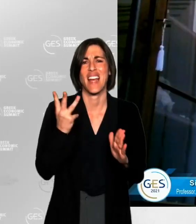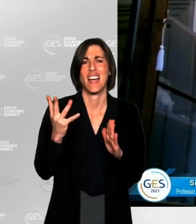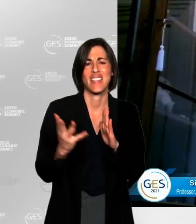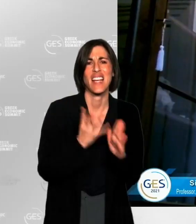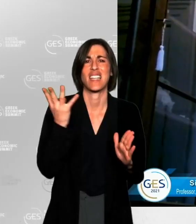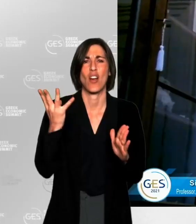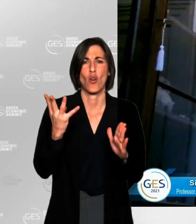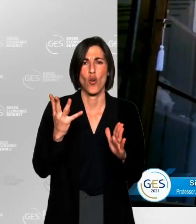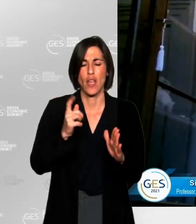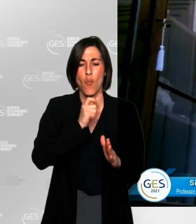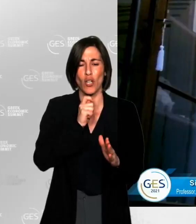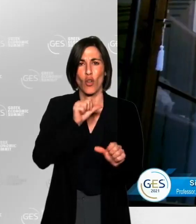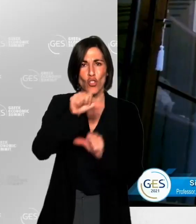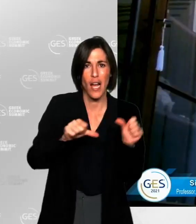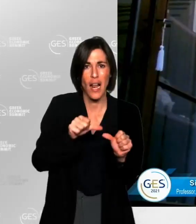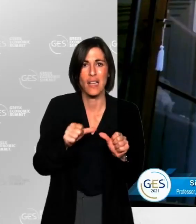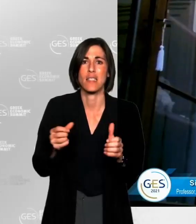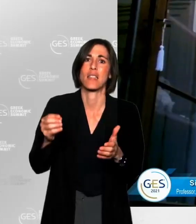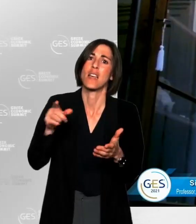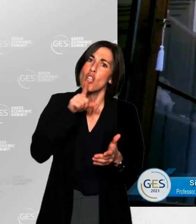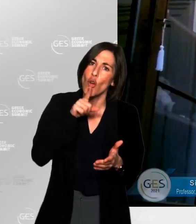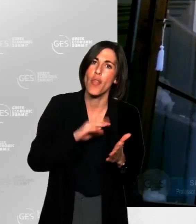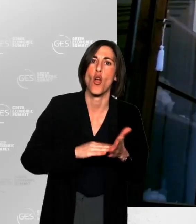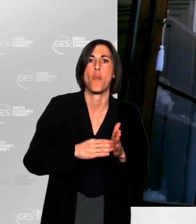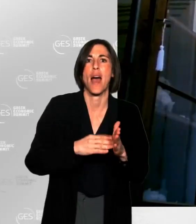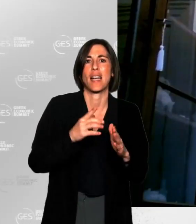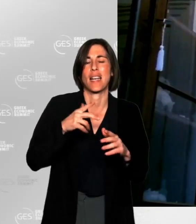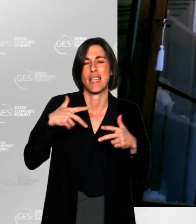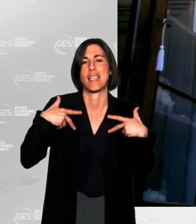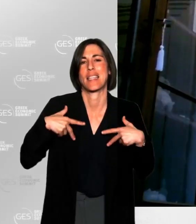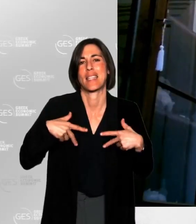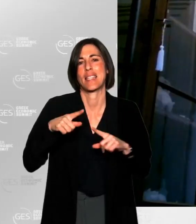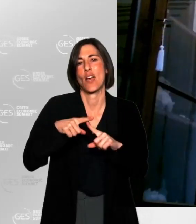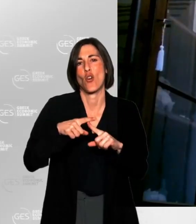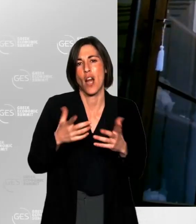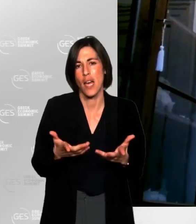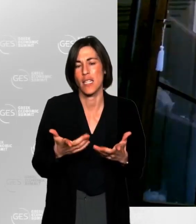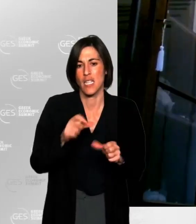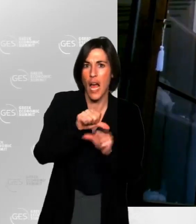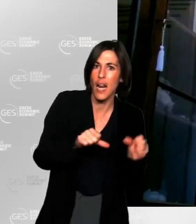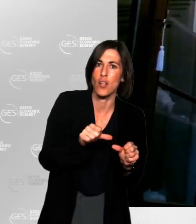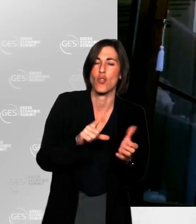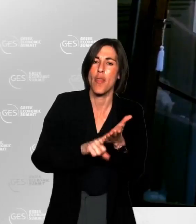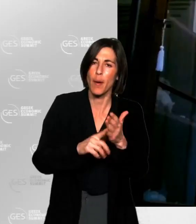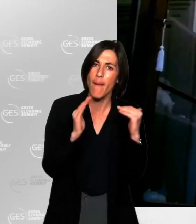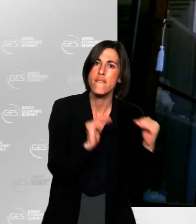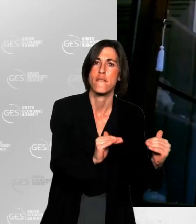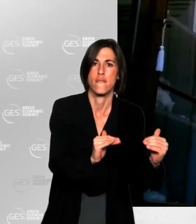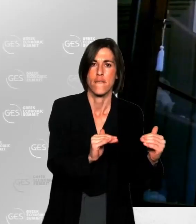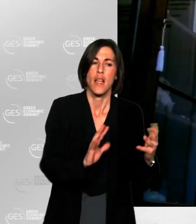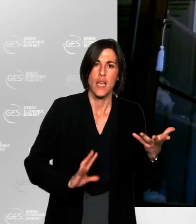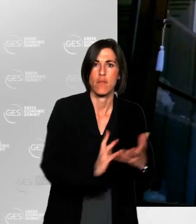And we need to rethink the role of government if we're going to